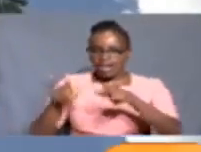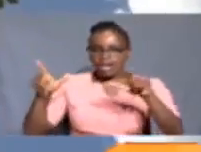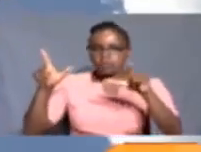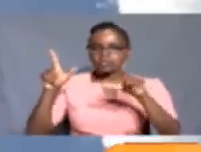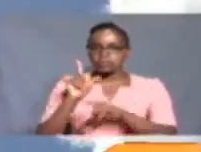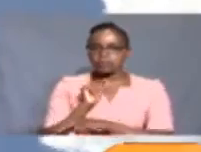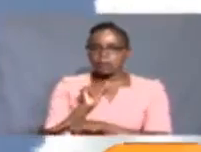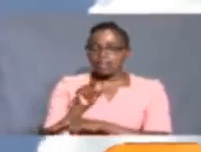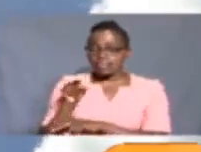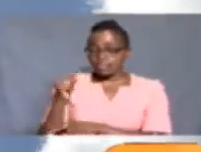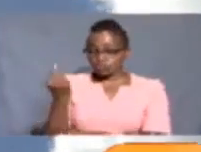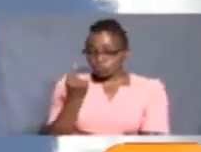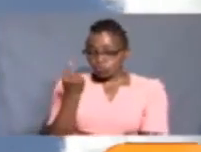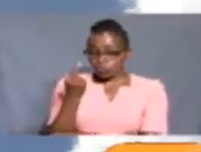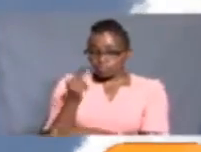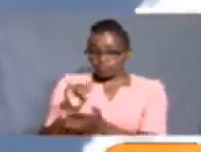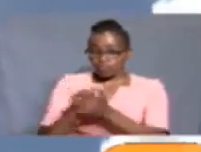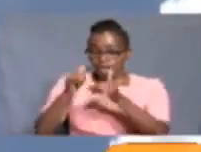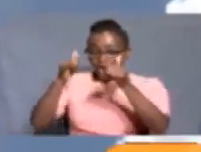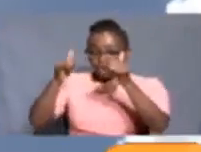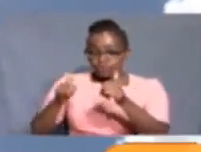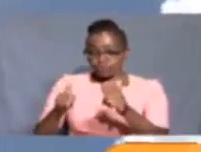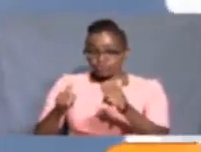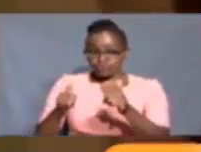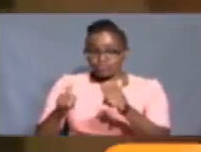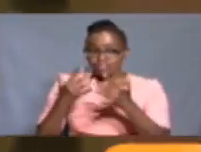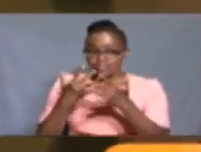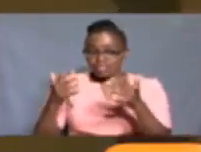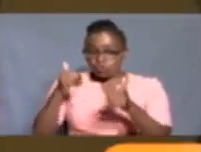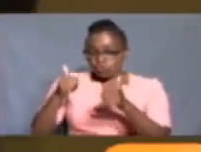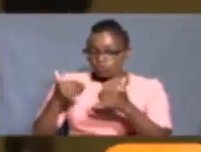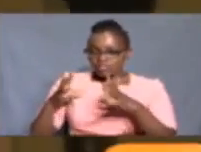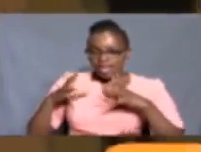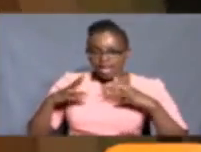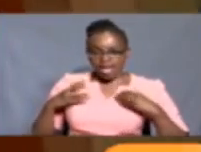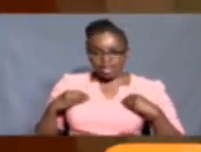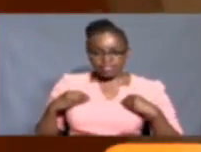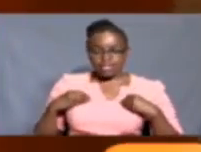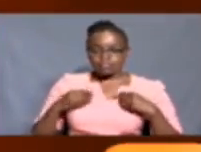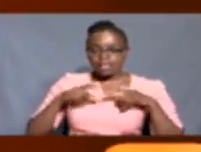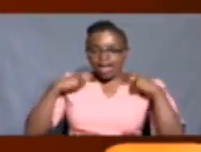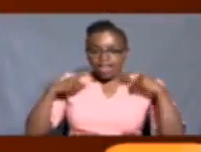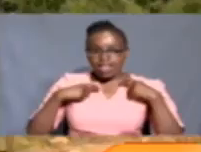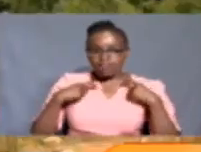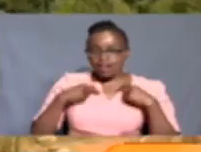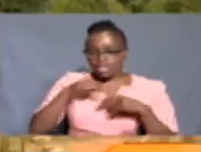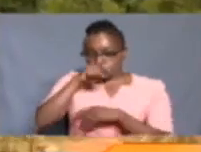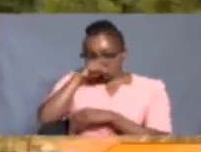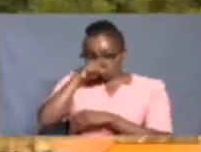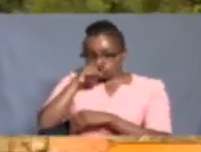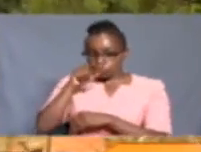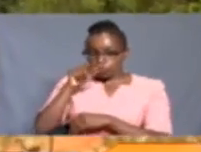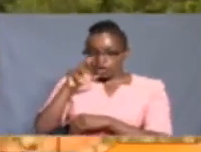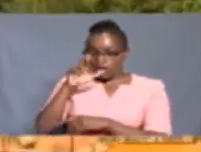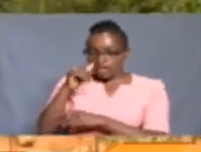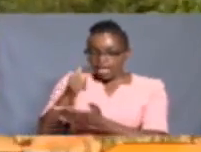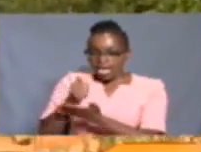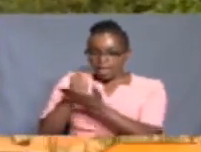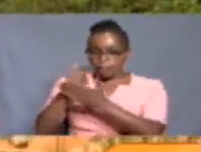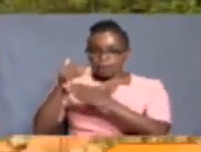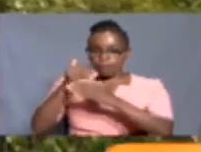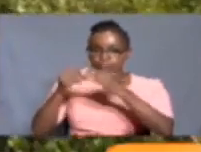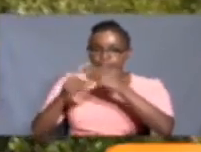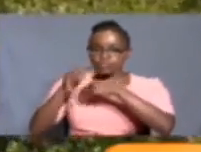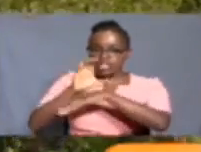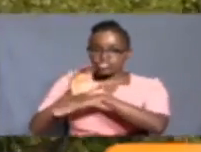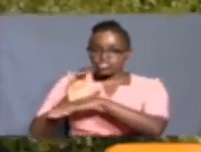That in itself turned a new leaf for a community who chose to accommodate Reverend Ray and even went ahead to help him build a church.